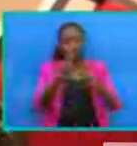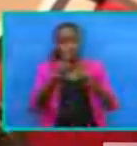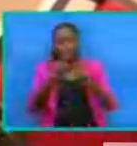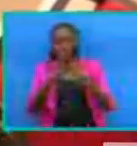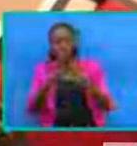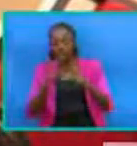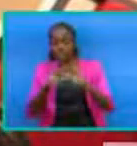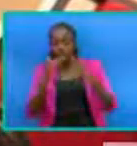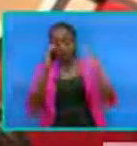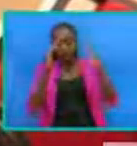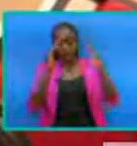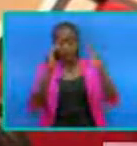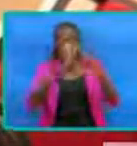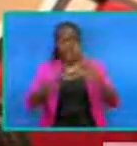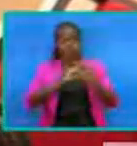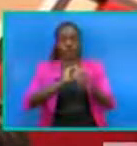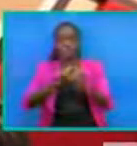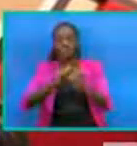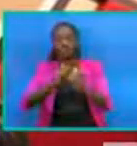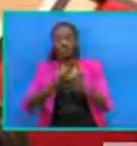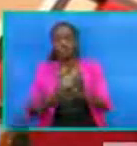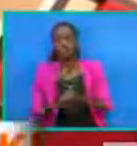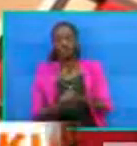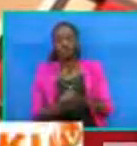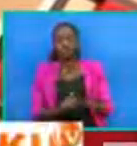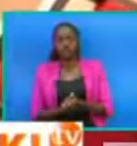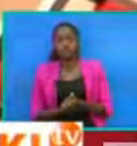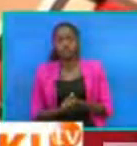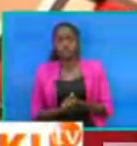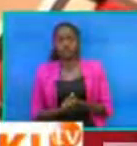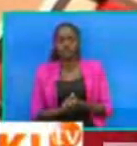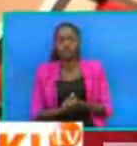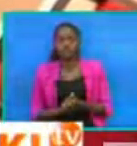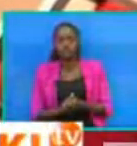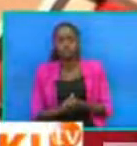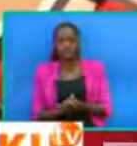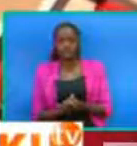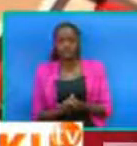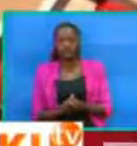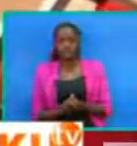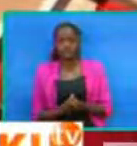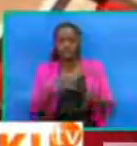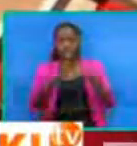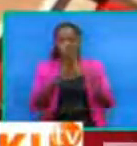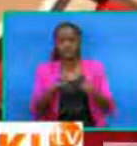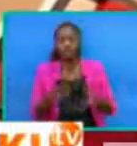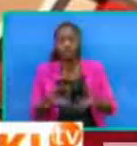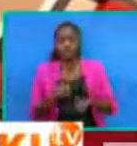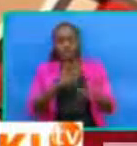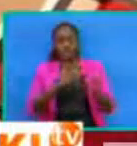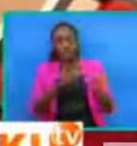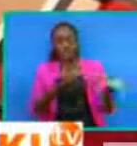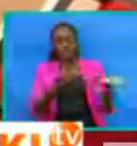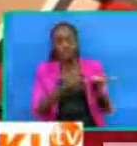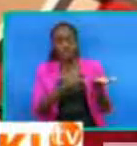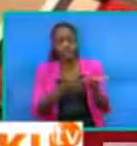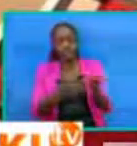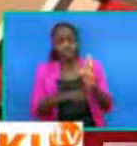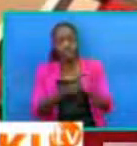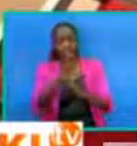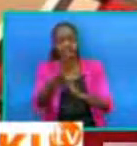at the sports overally and globally, and in the face of technology